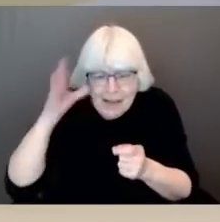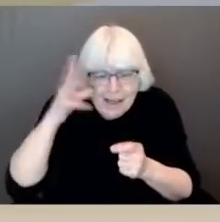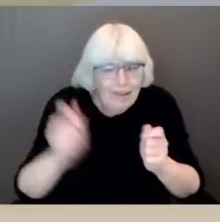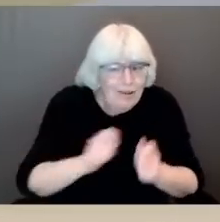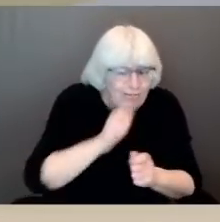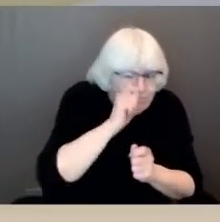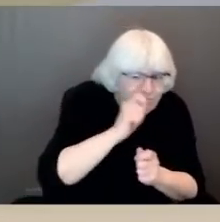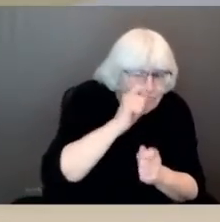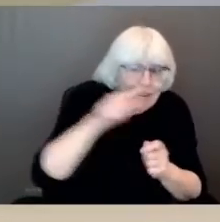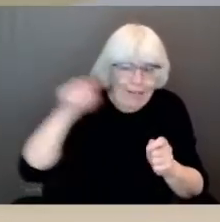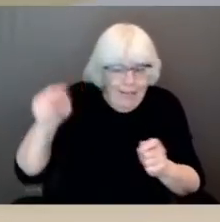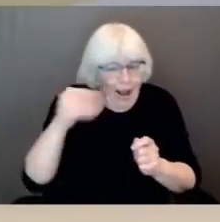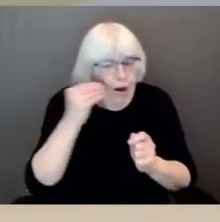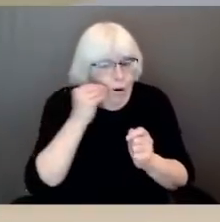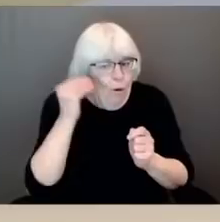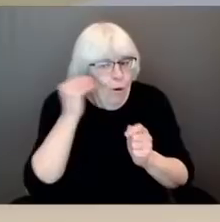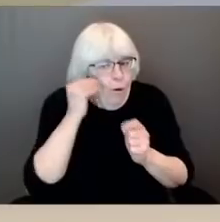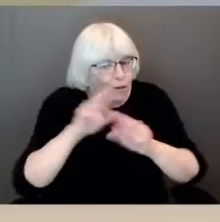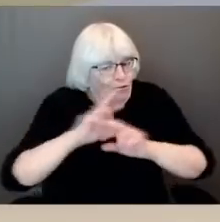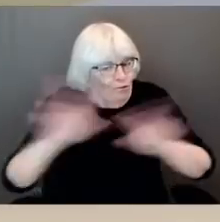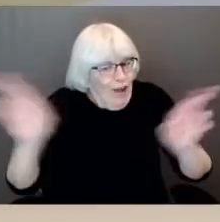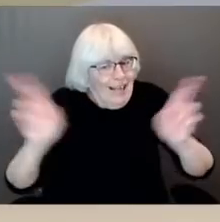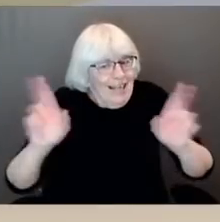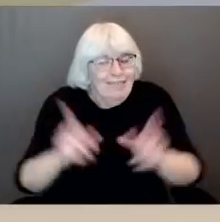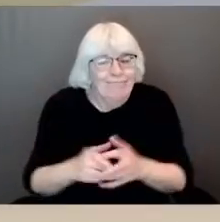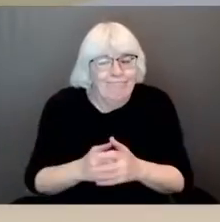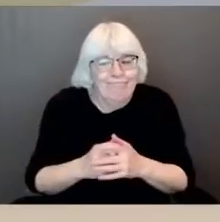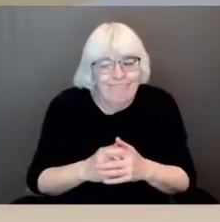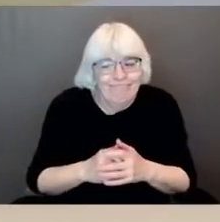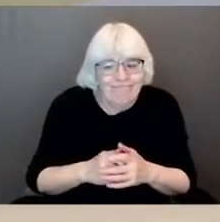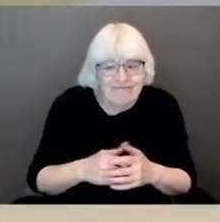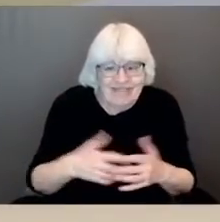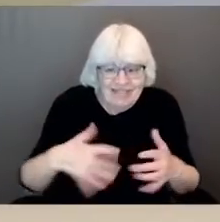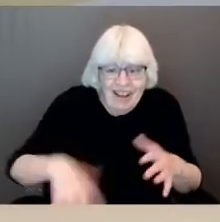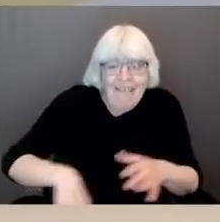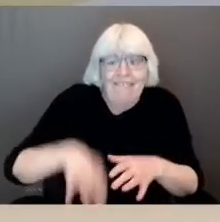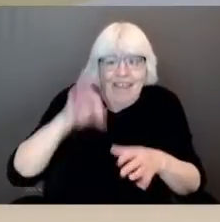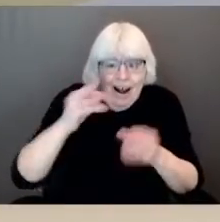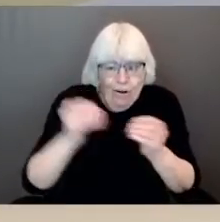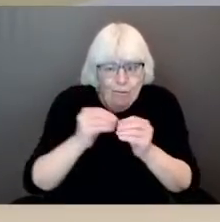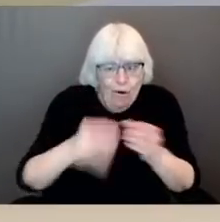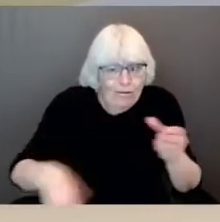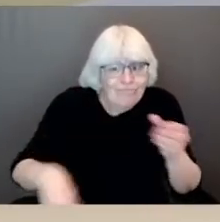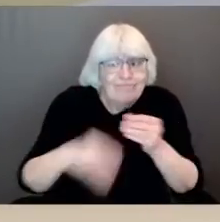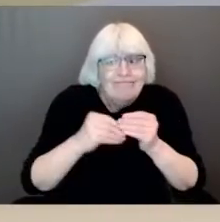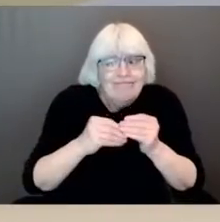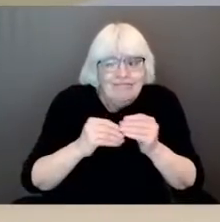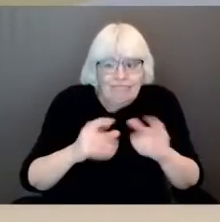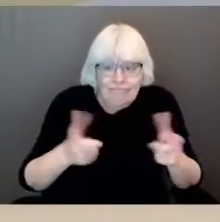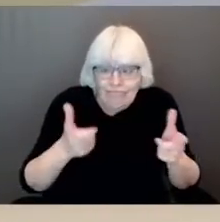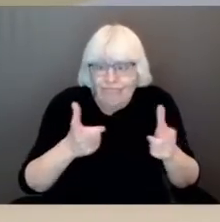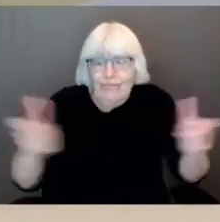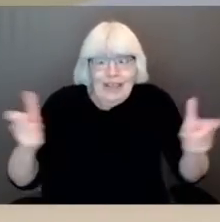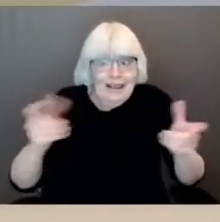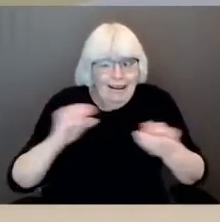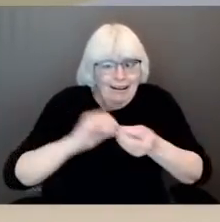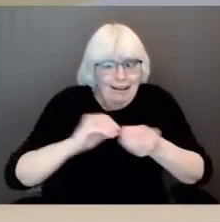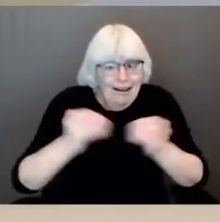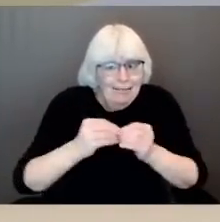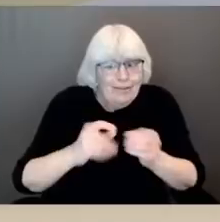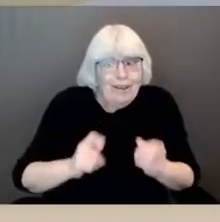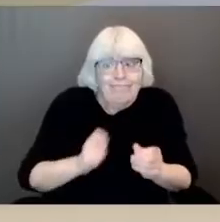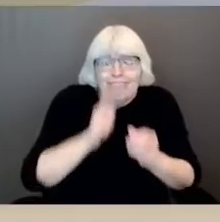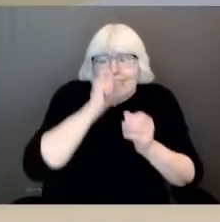just found out we have access to a large supply or a bigger supply of rapid antigen tests in the coming